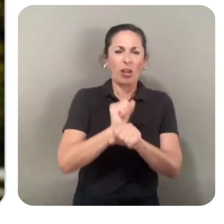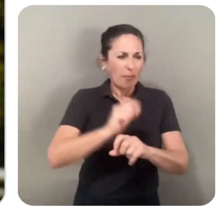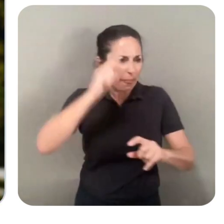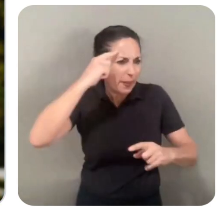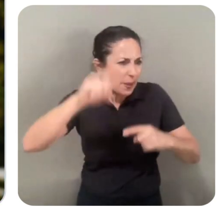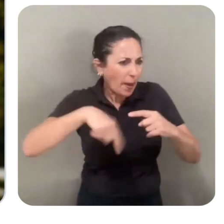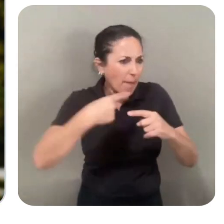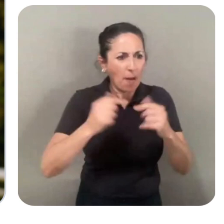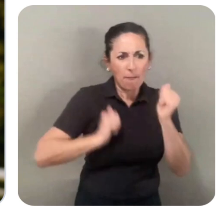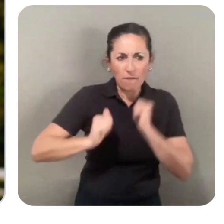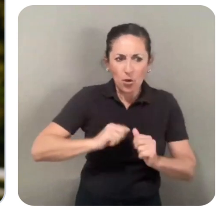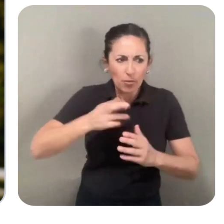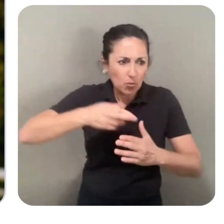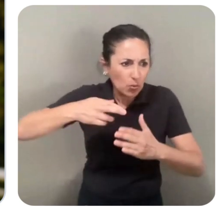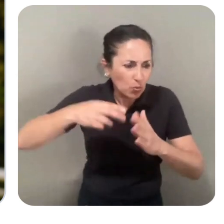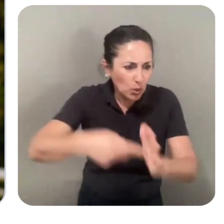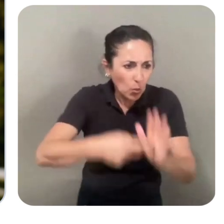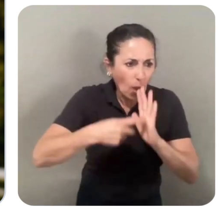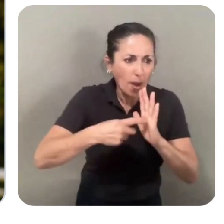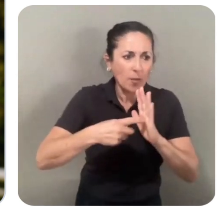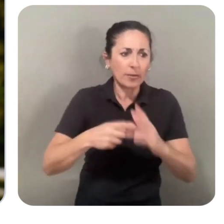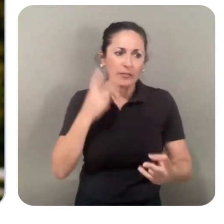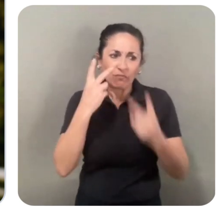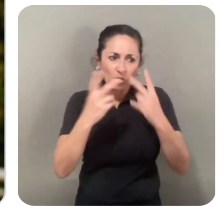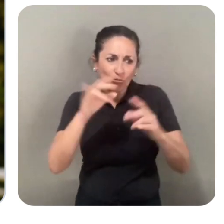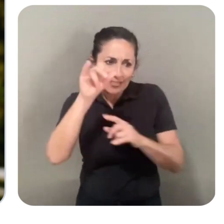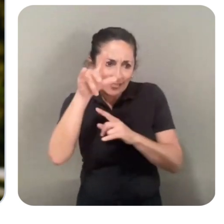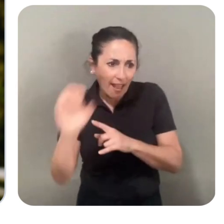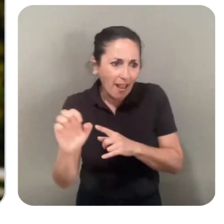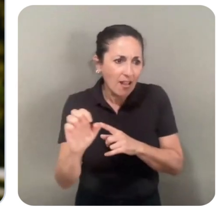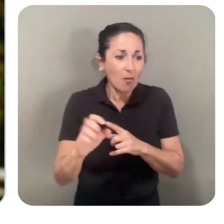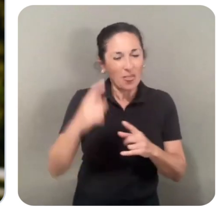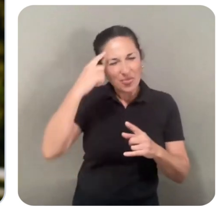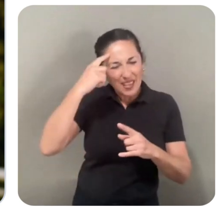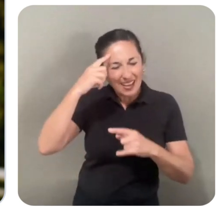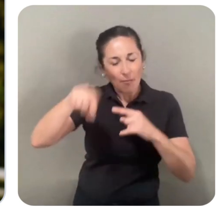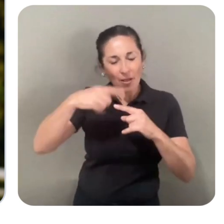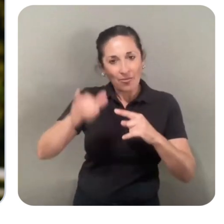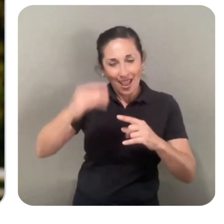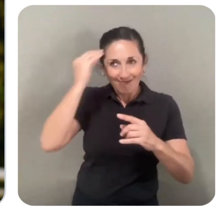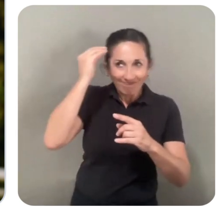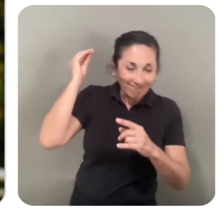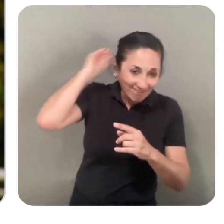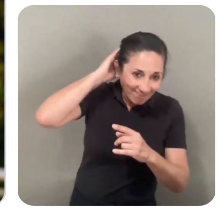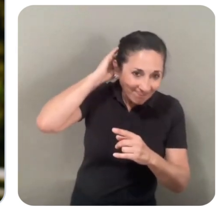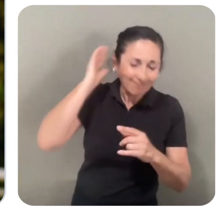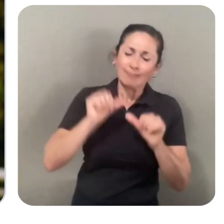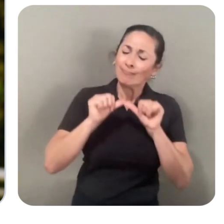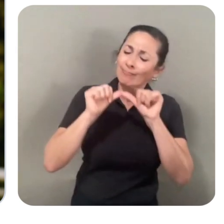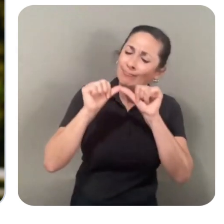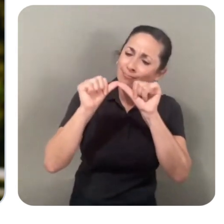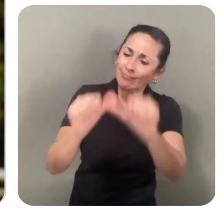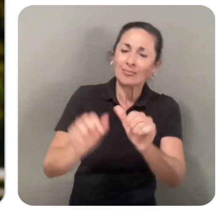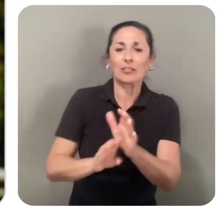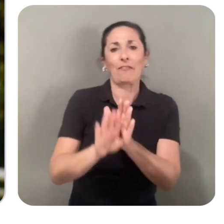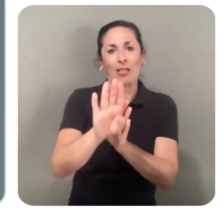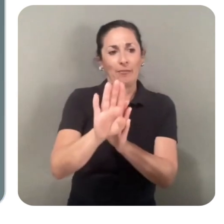requirements. Define your look with these constraints in mind, and keep performance in mind throughout